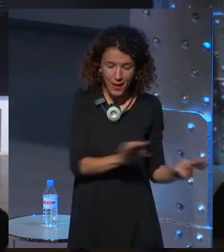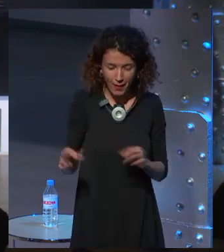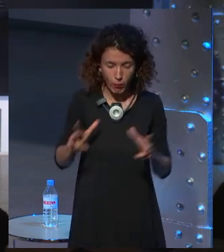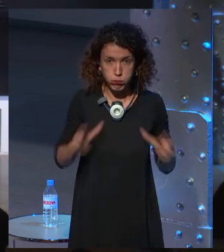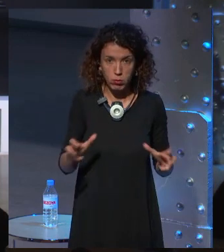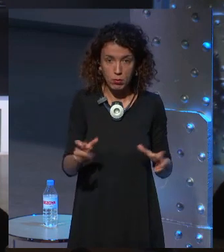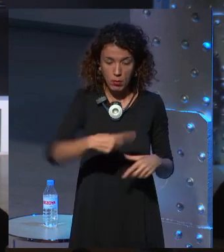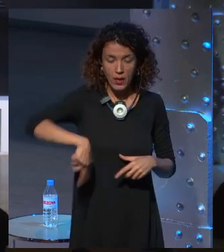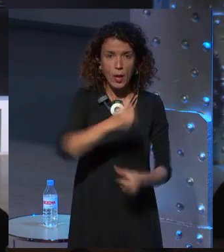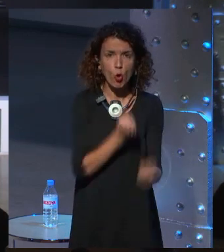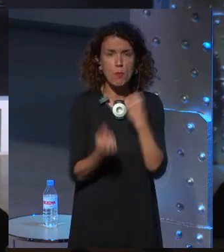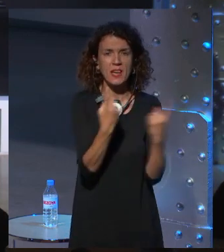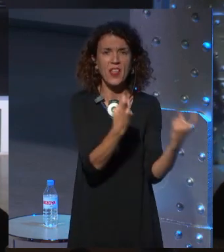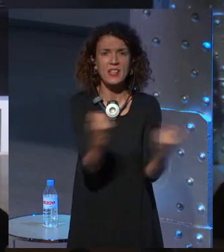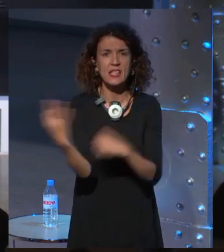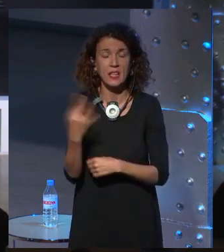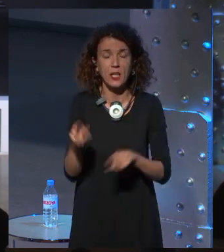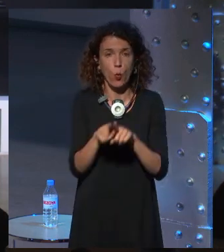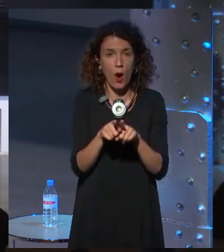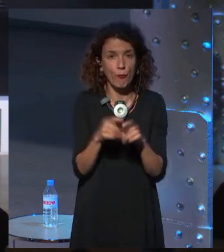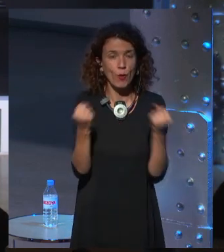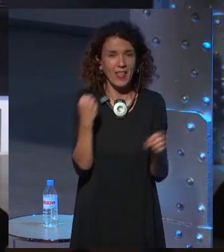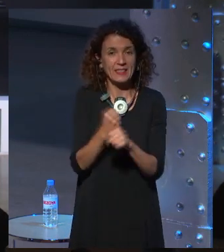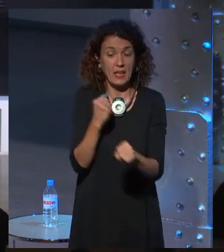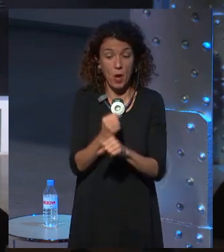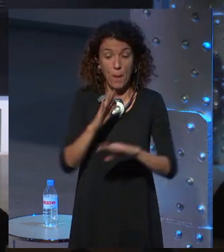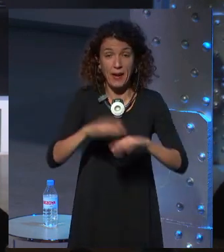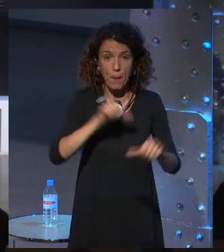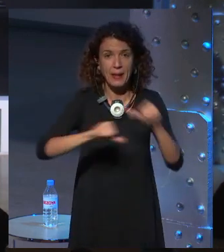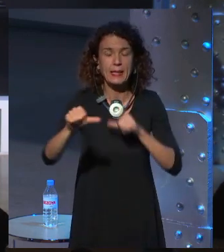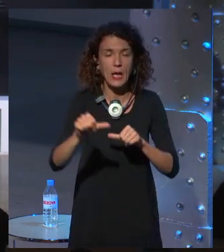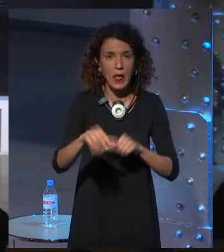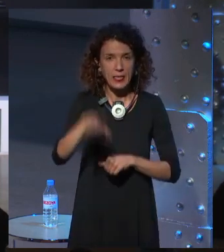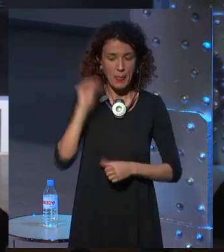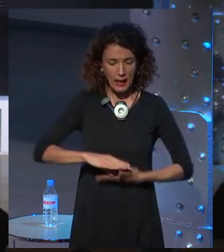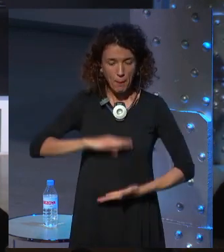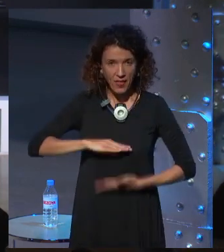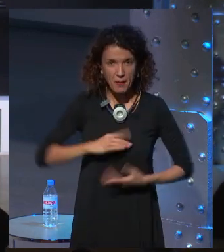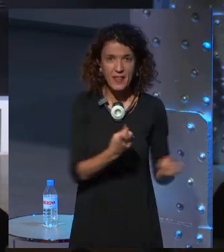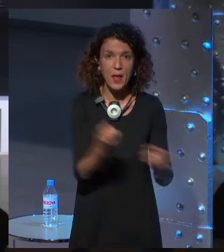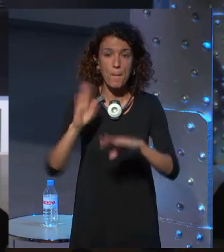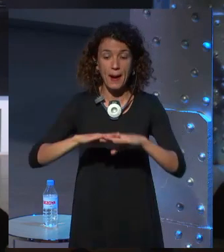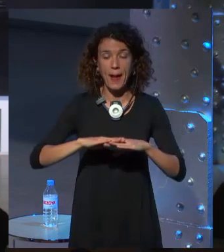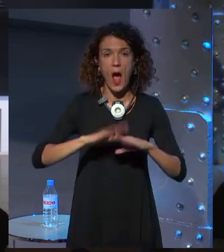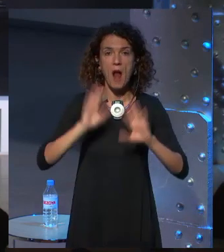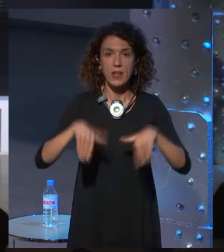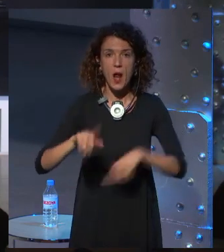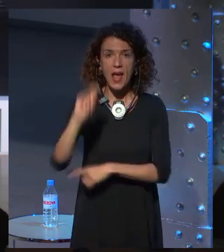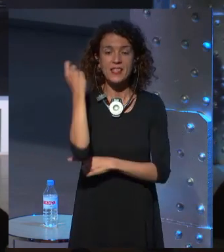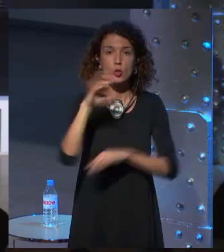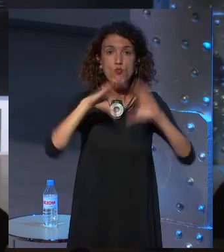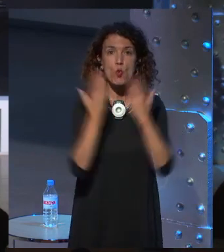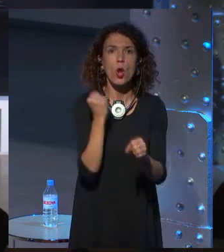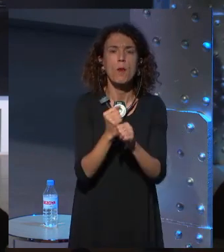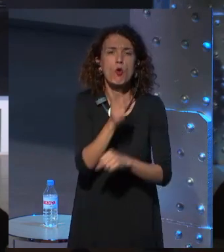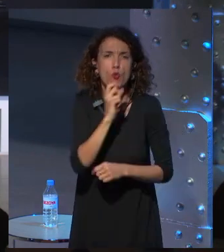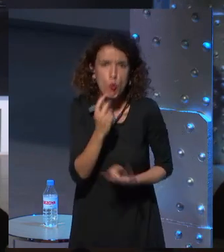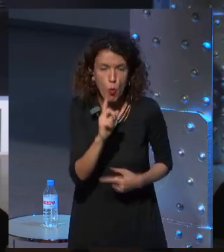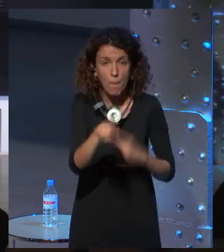to understand what the skills and competencies are to be successful in our workforces, and then to be able to teach that in